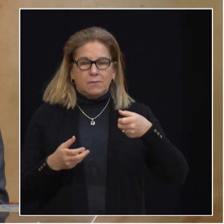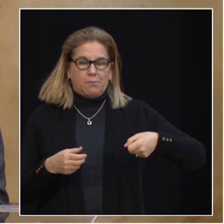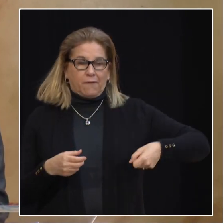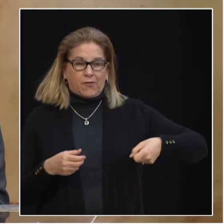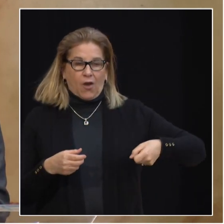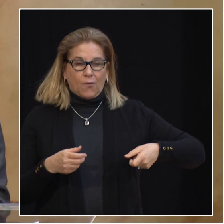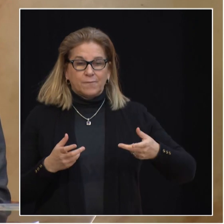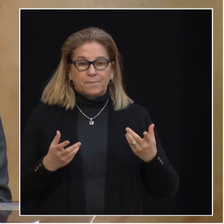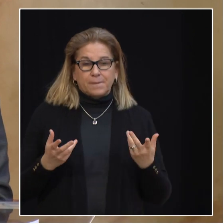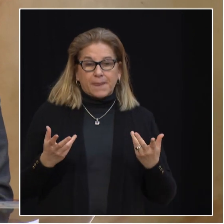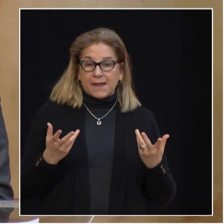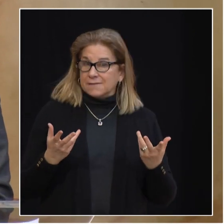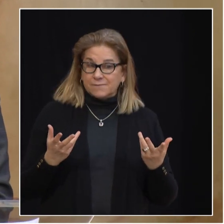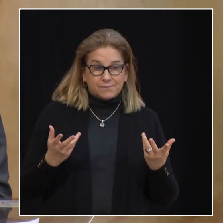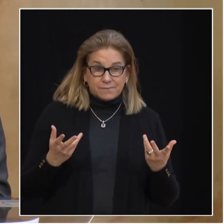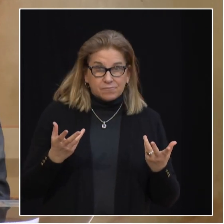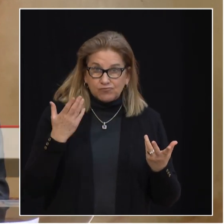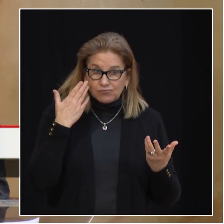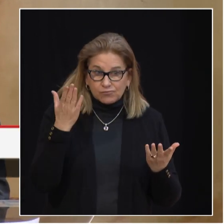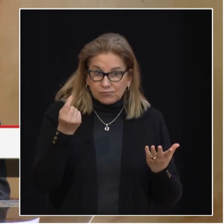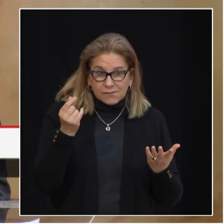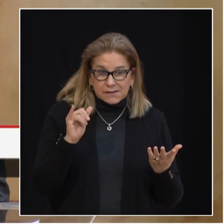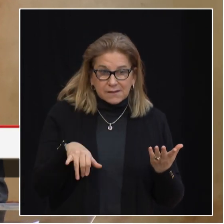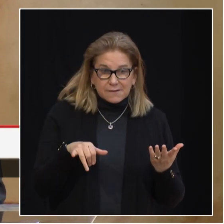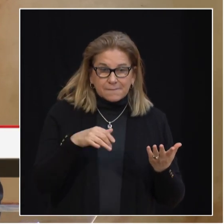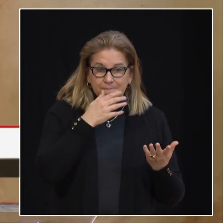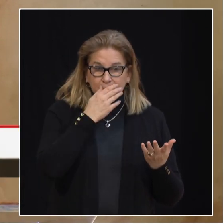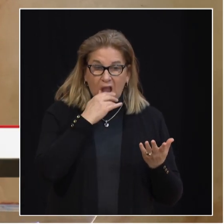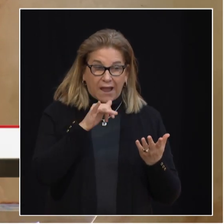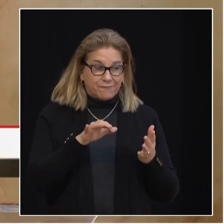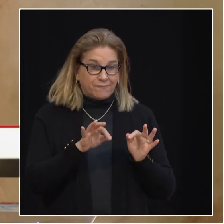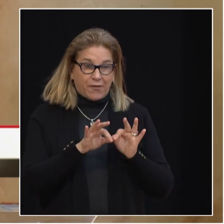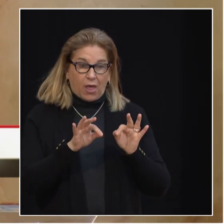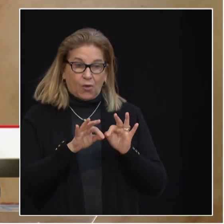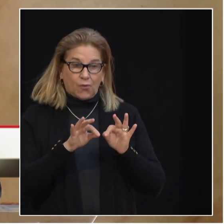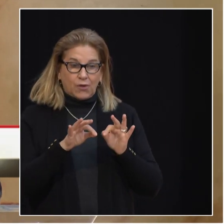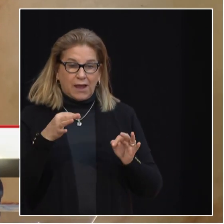estate portfolio is valued at just over $19 billion,